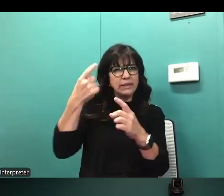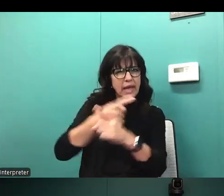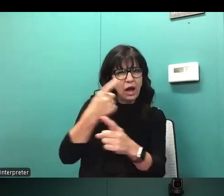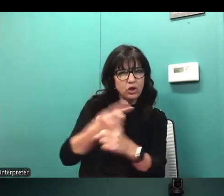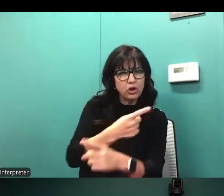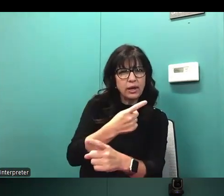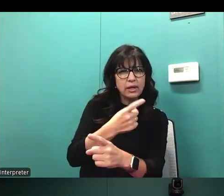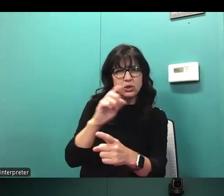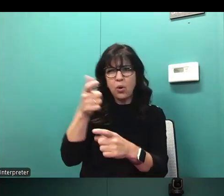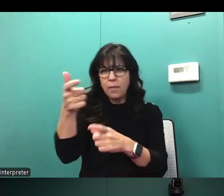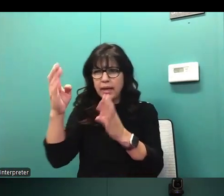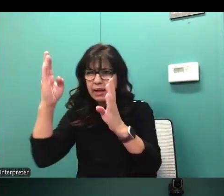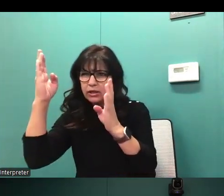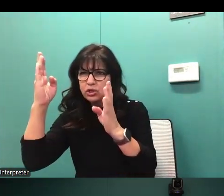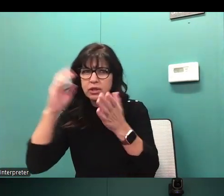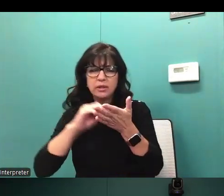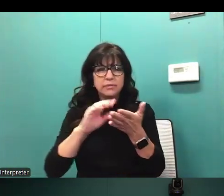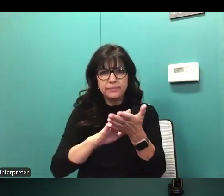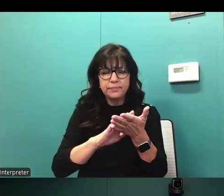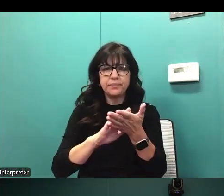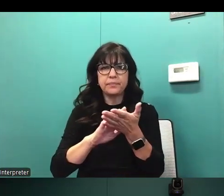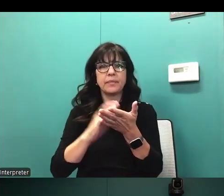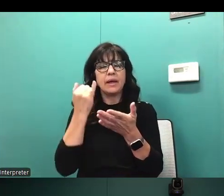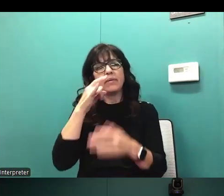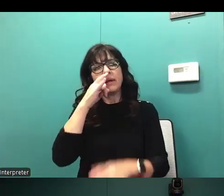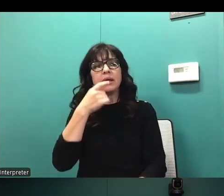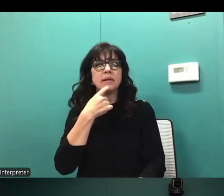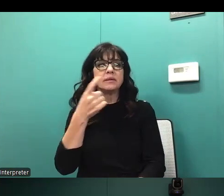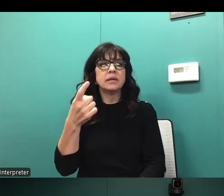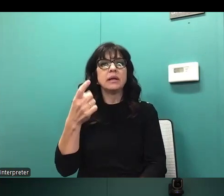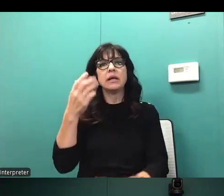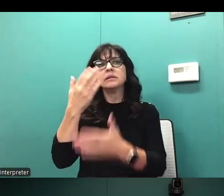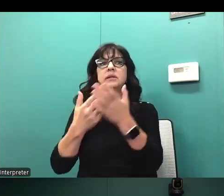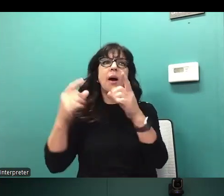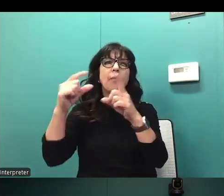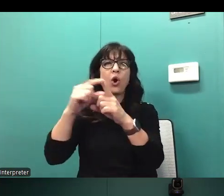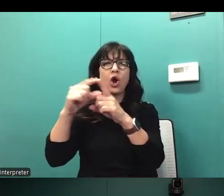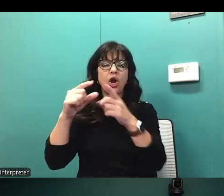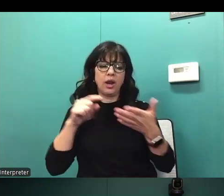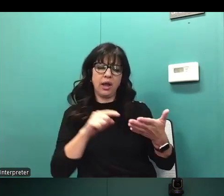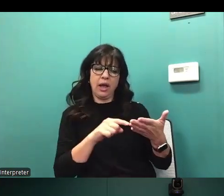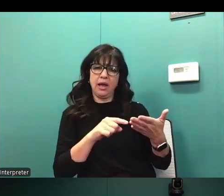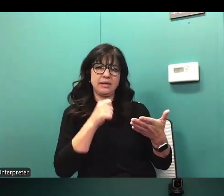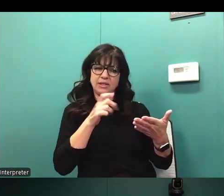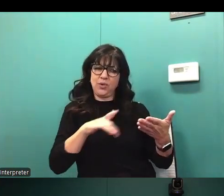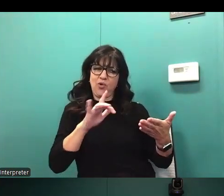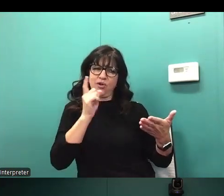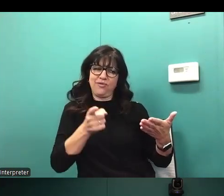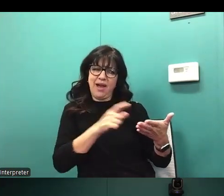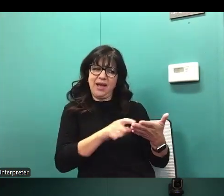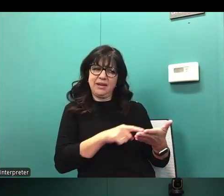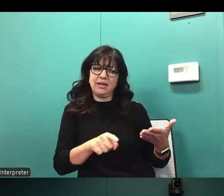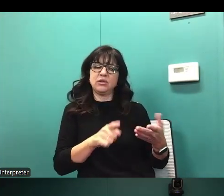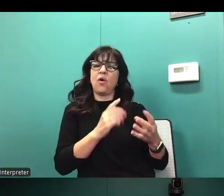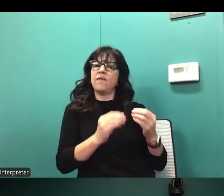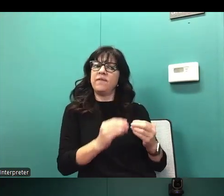same time and just write down. So if the kid they say some word and you know that's wrong, you just make a little note like they fixed